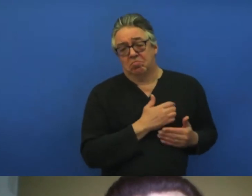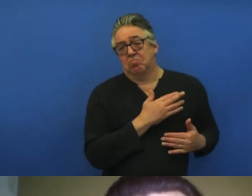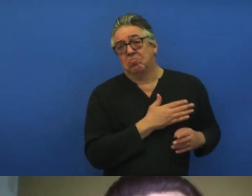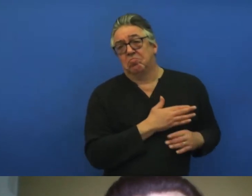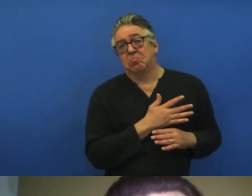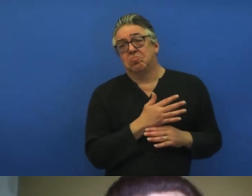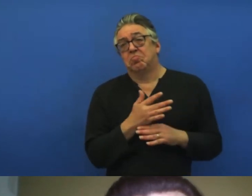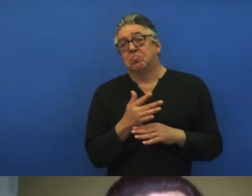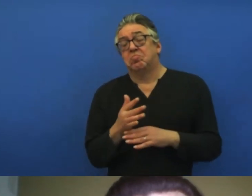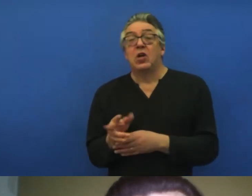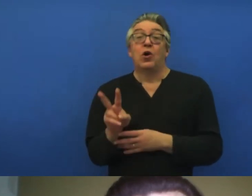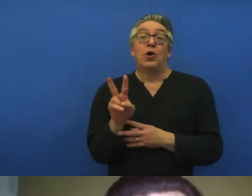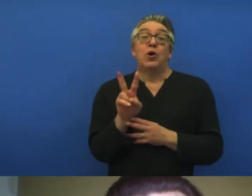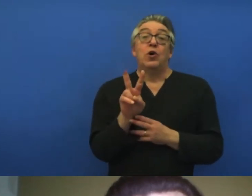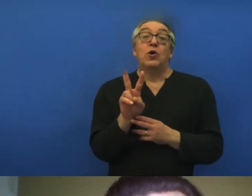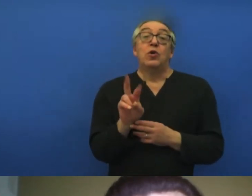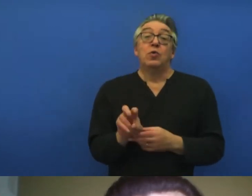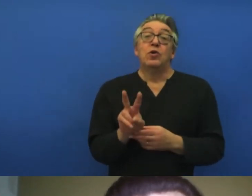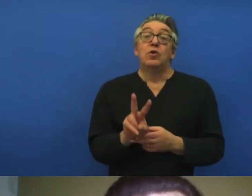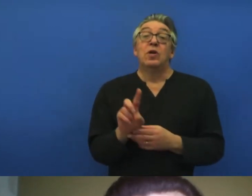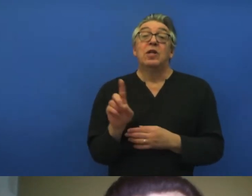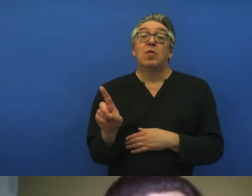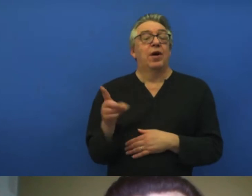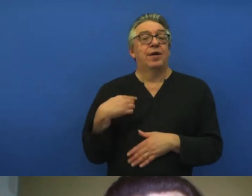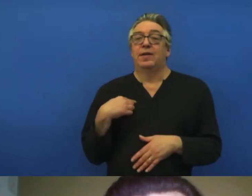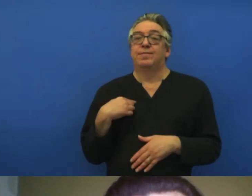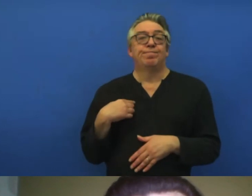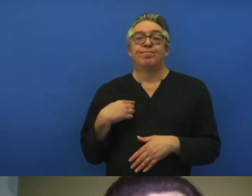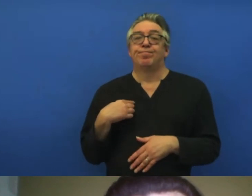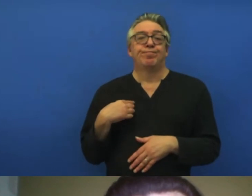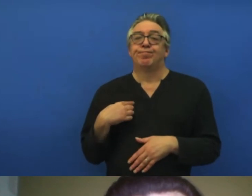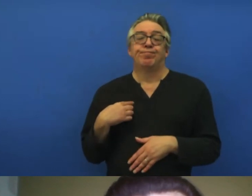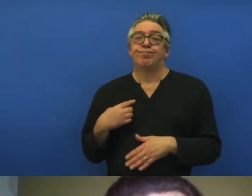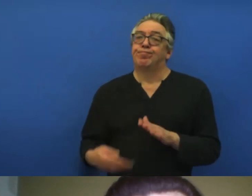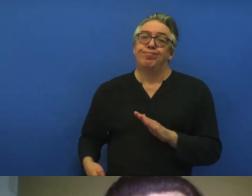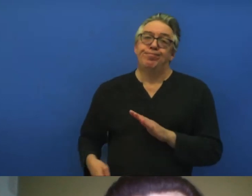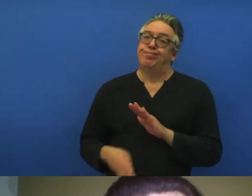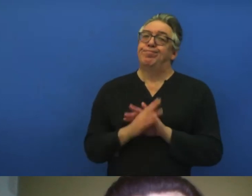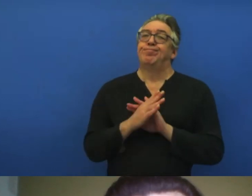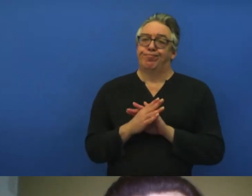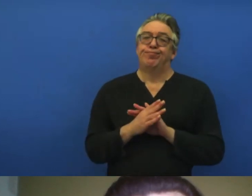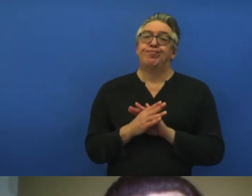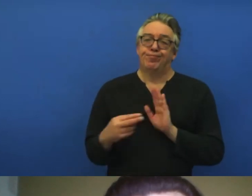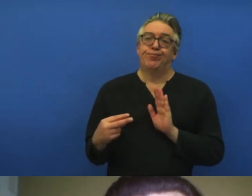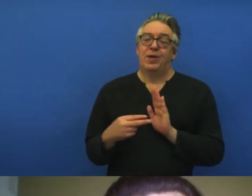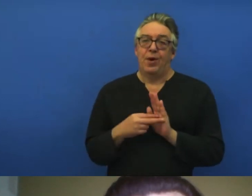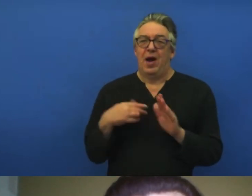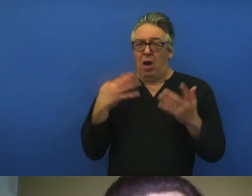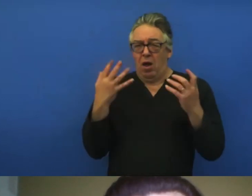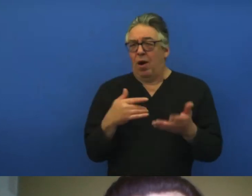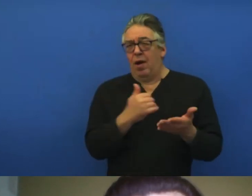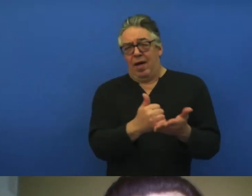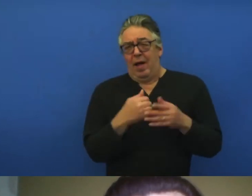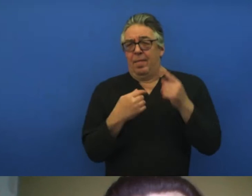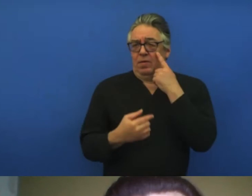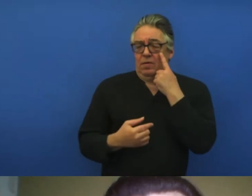2021, I decided to leave Syria in order to seek better treatment opportunities and to find work because our